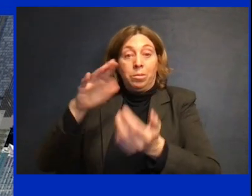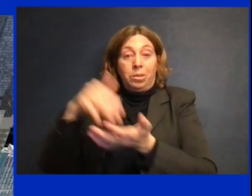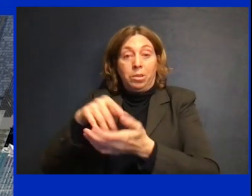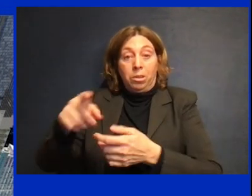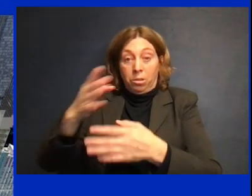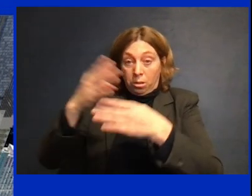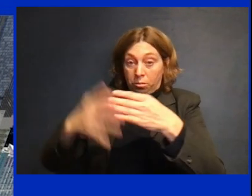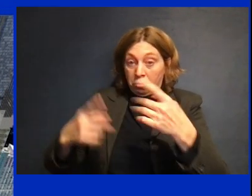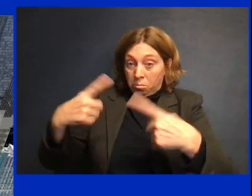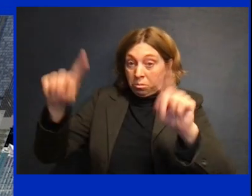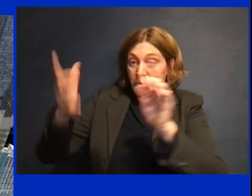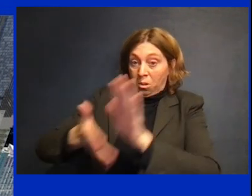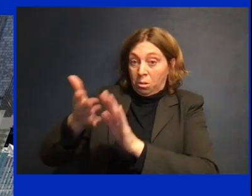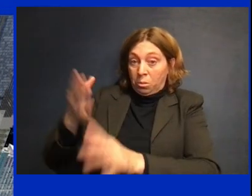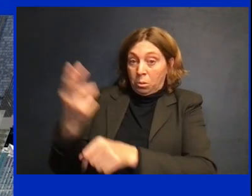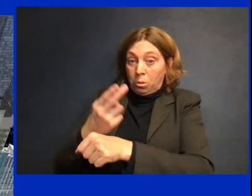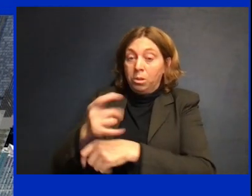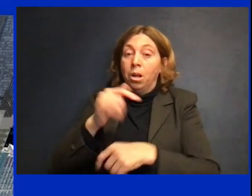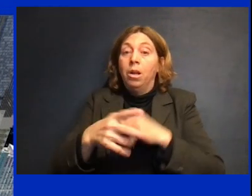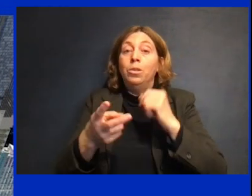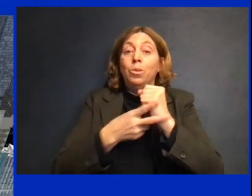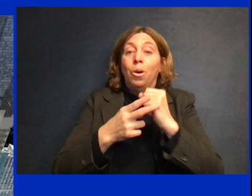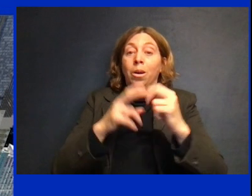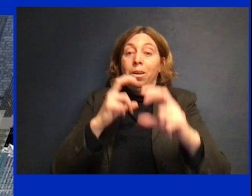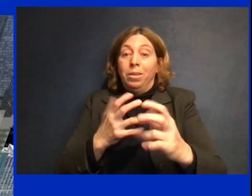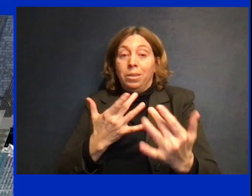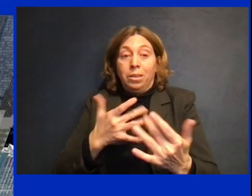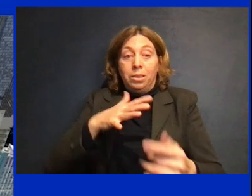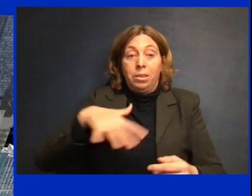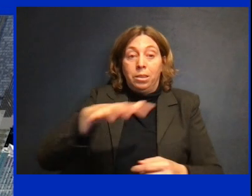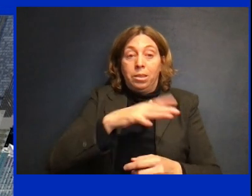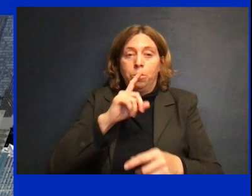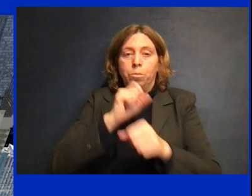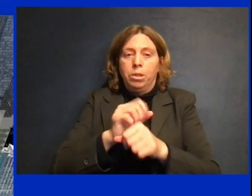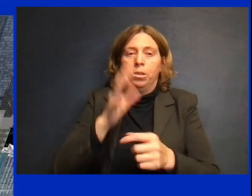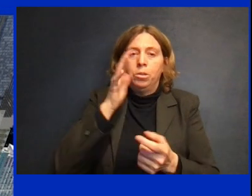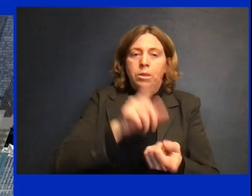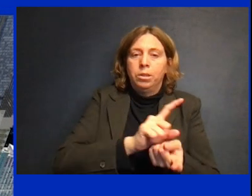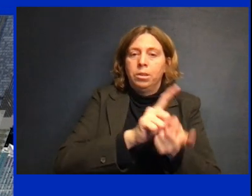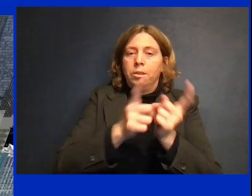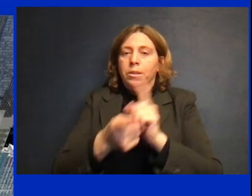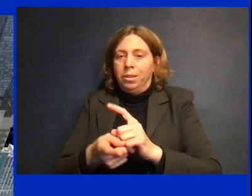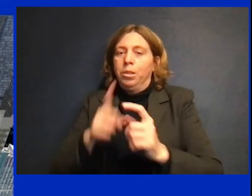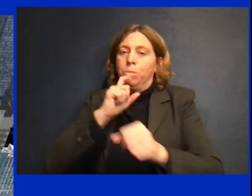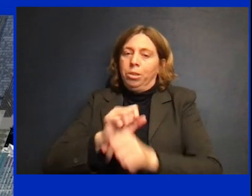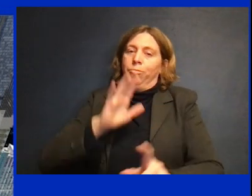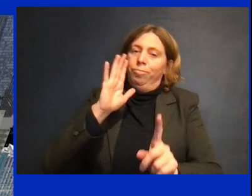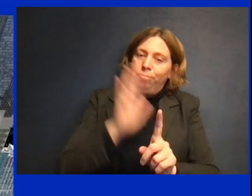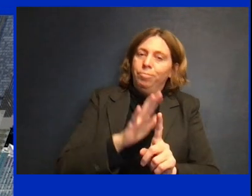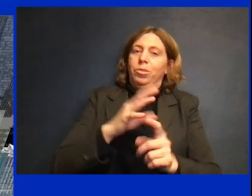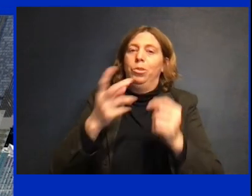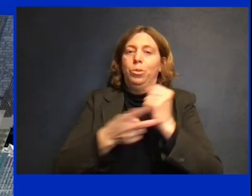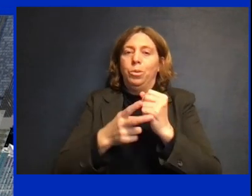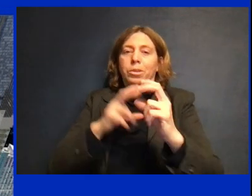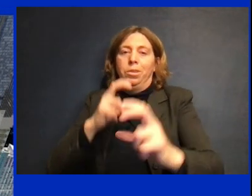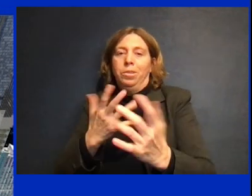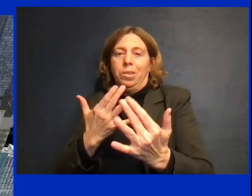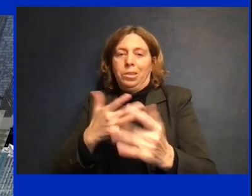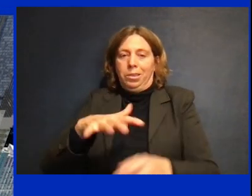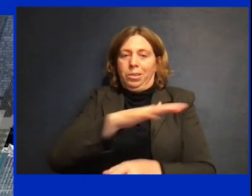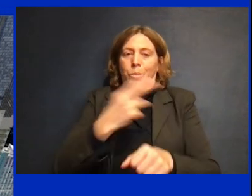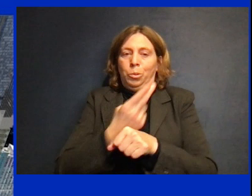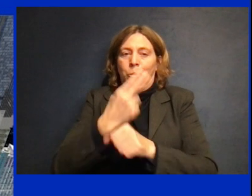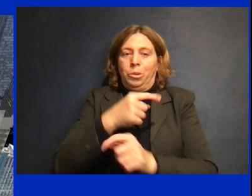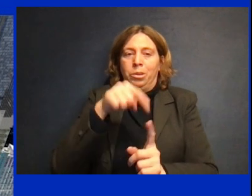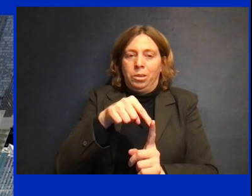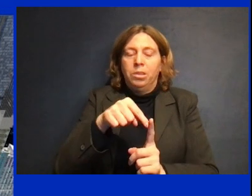storage and staging facility will be converted from temporary commuter operations to storage and staging operations. The Dyer Avenue